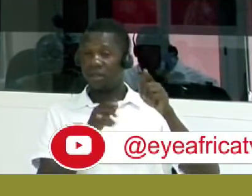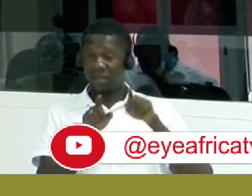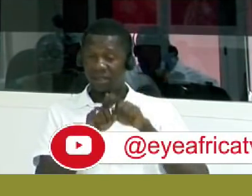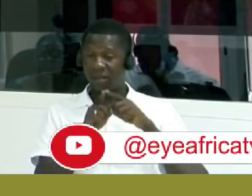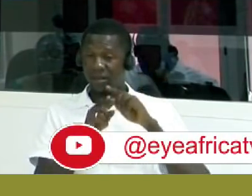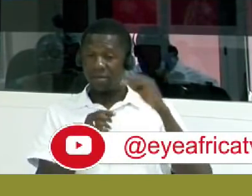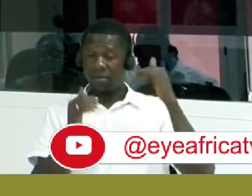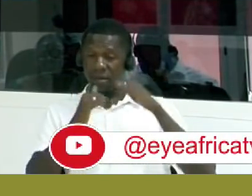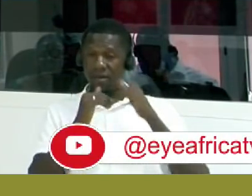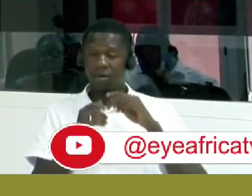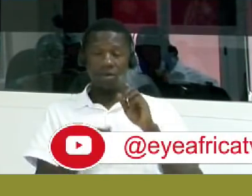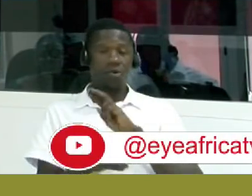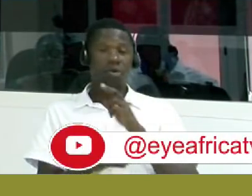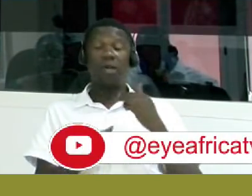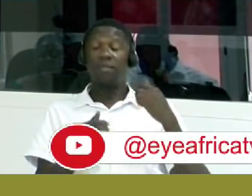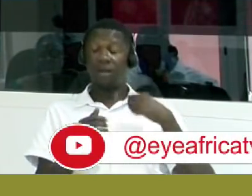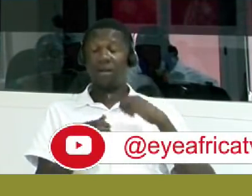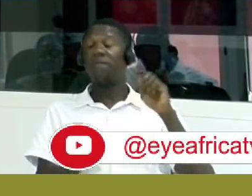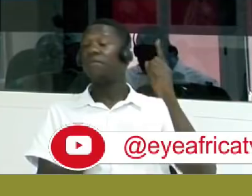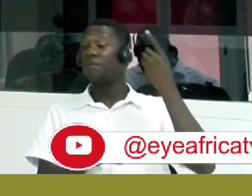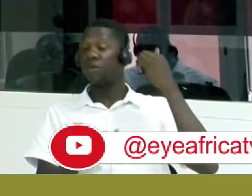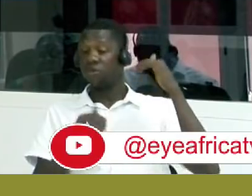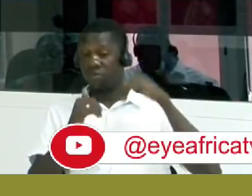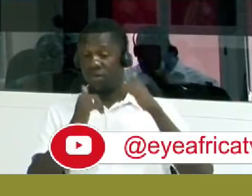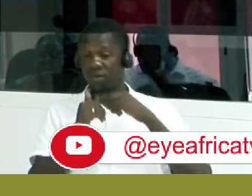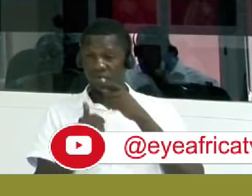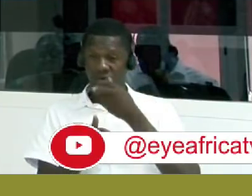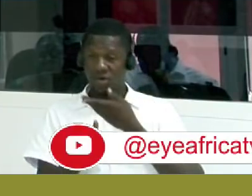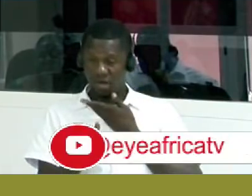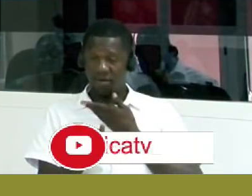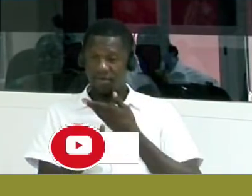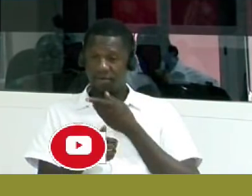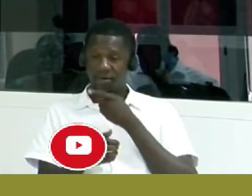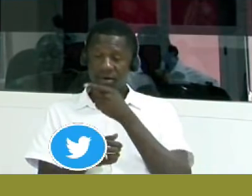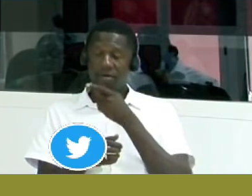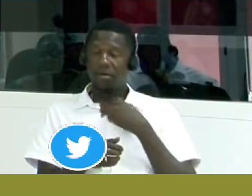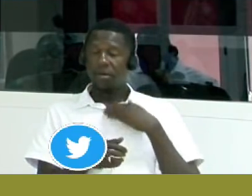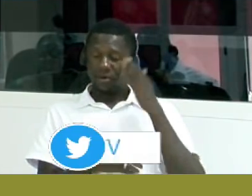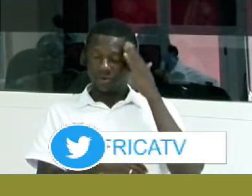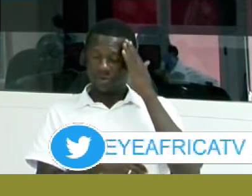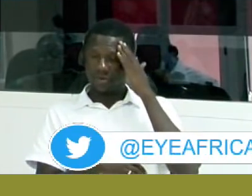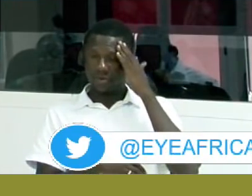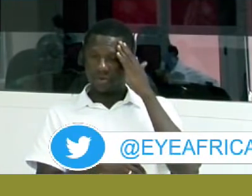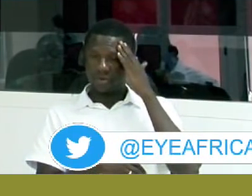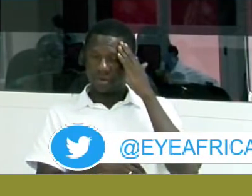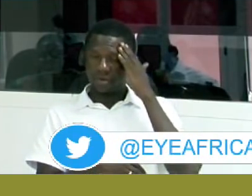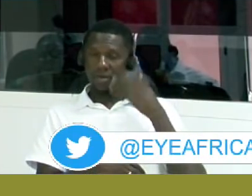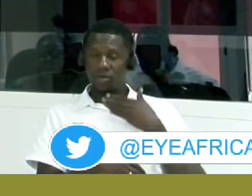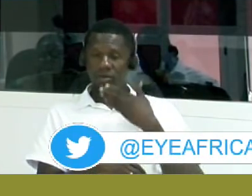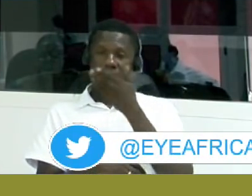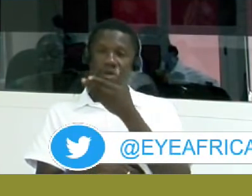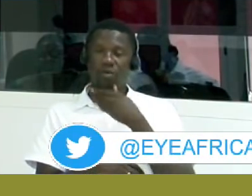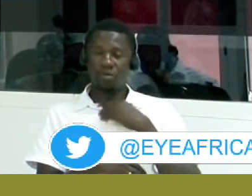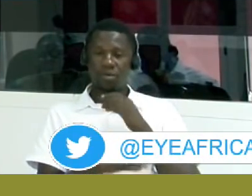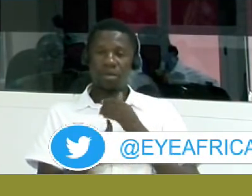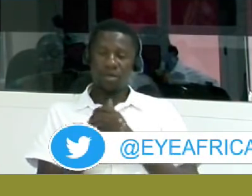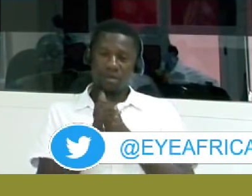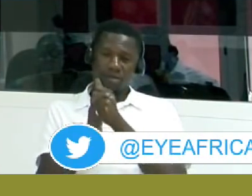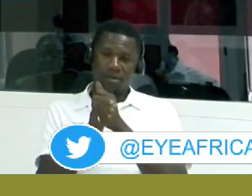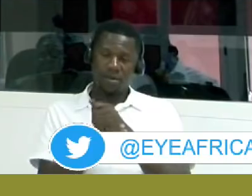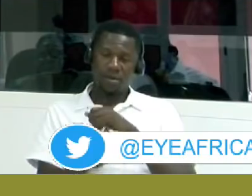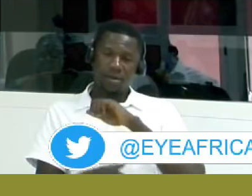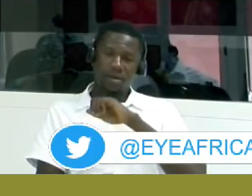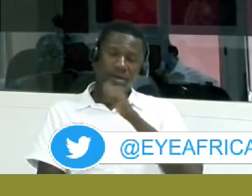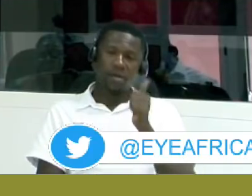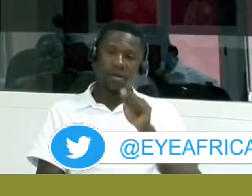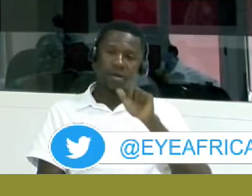representatives of the NIA present? Now, I do know that I was there with my deputy and Landing